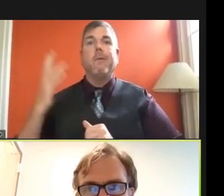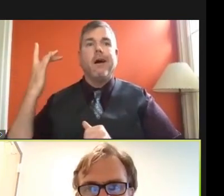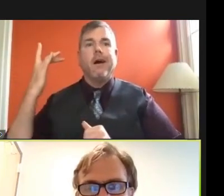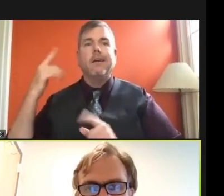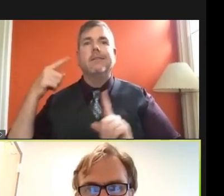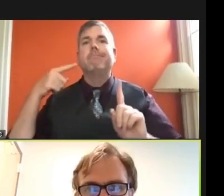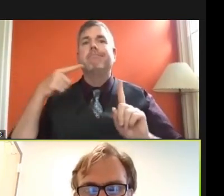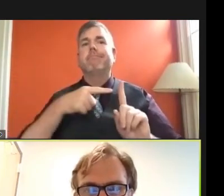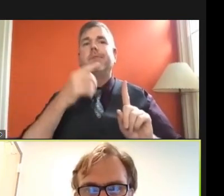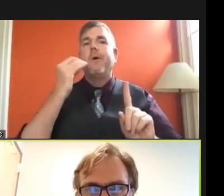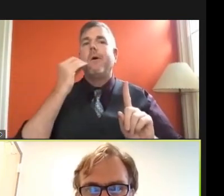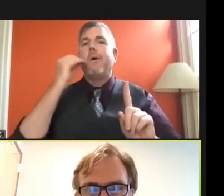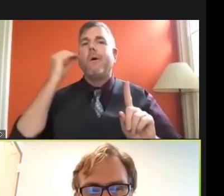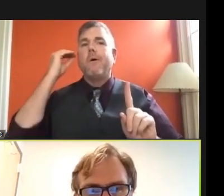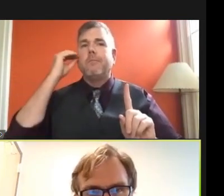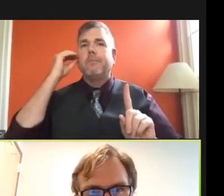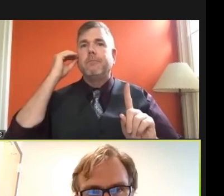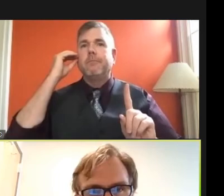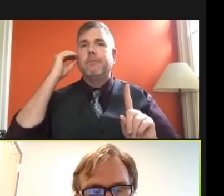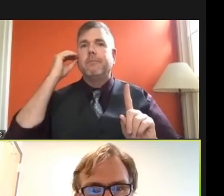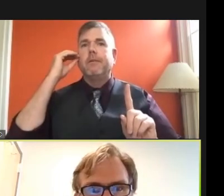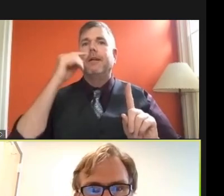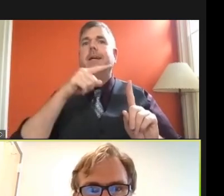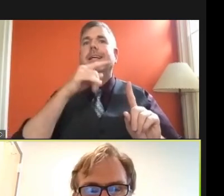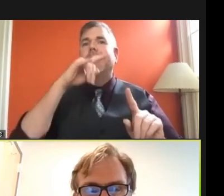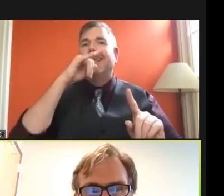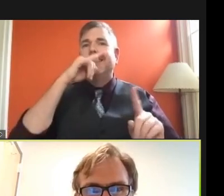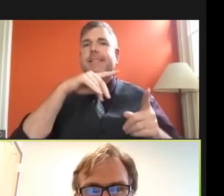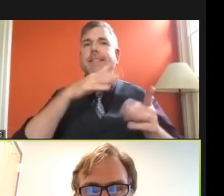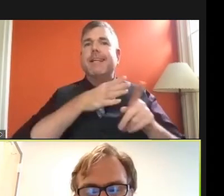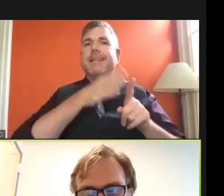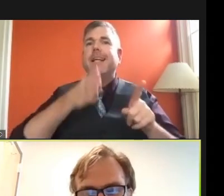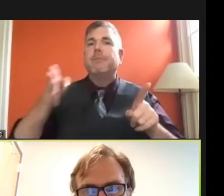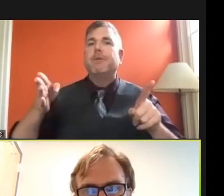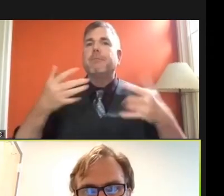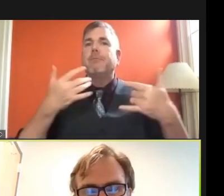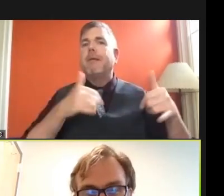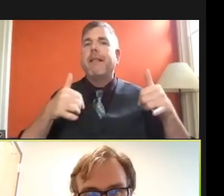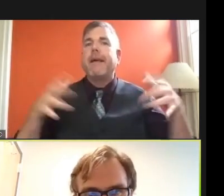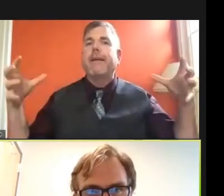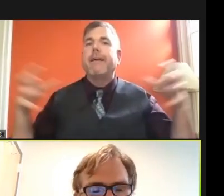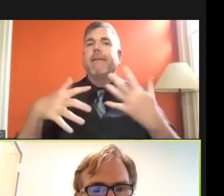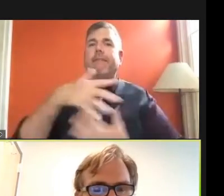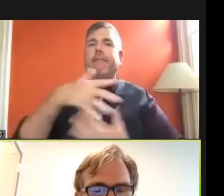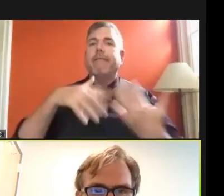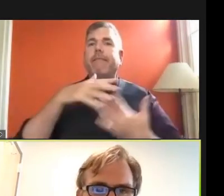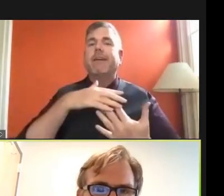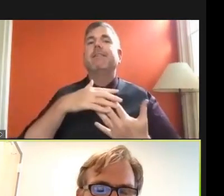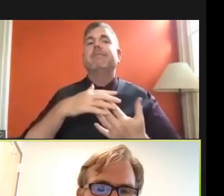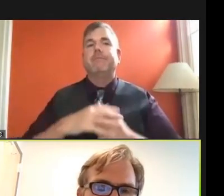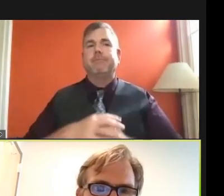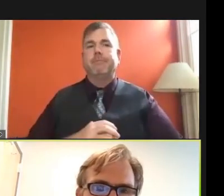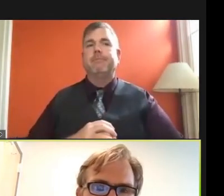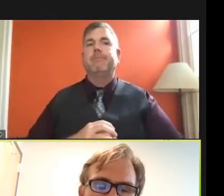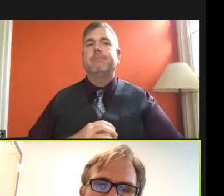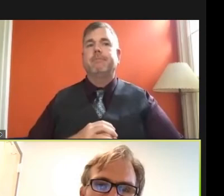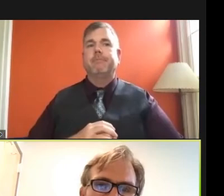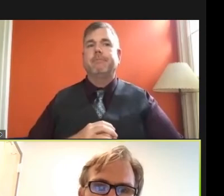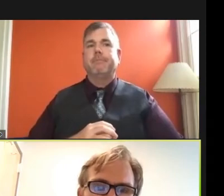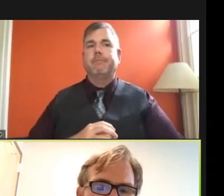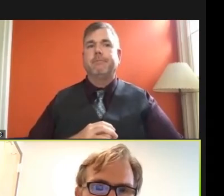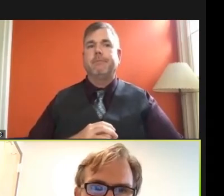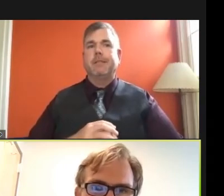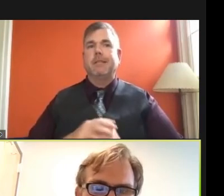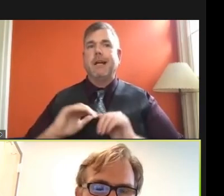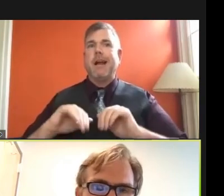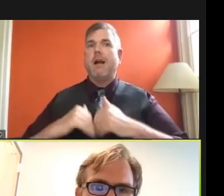important considerations here. And we know how to do this. There are ways to organize the school day, to organize the classroom setting, to ensure